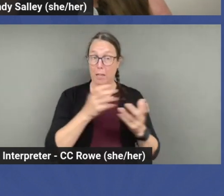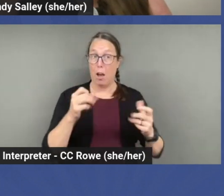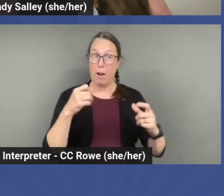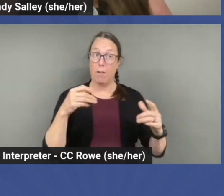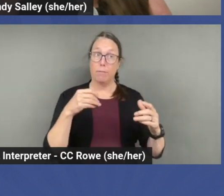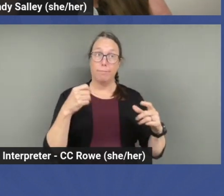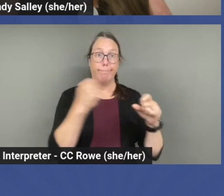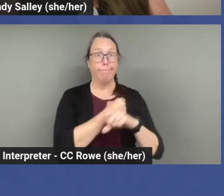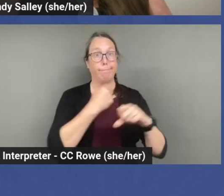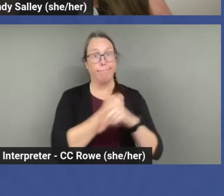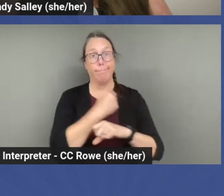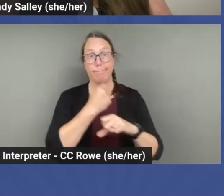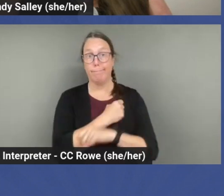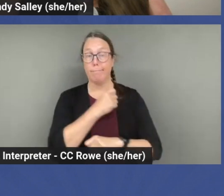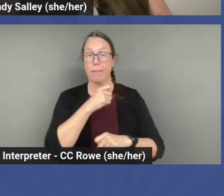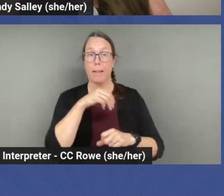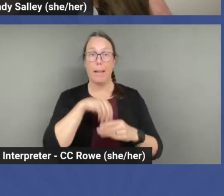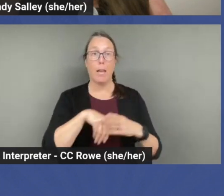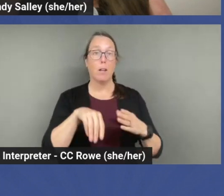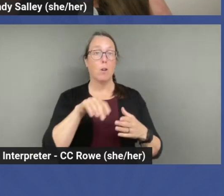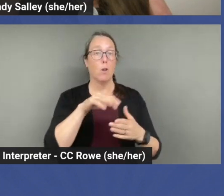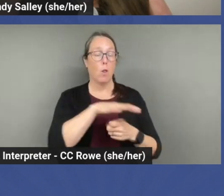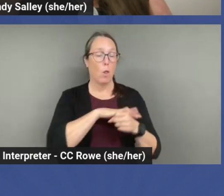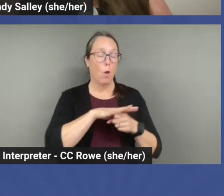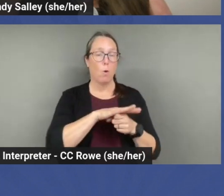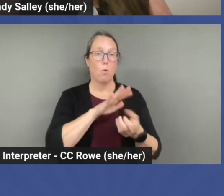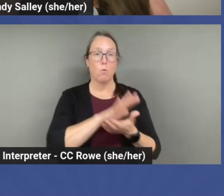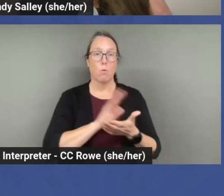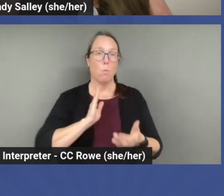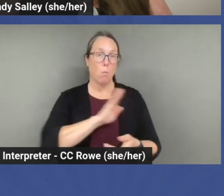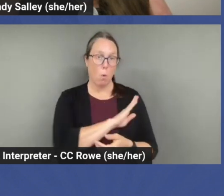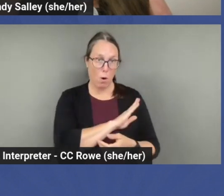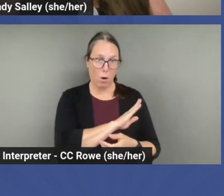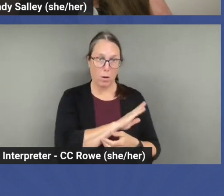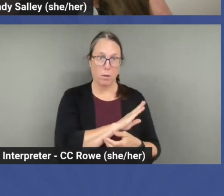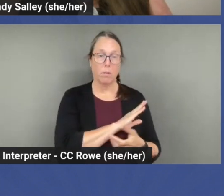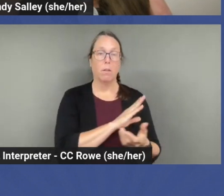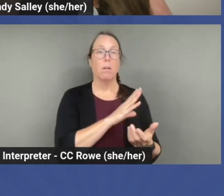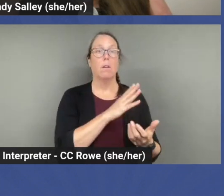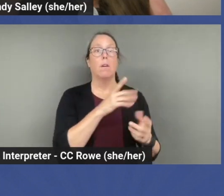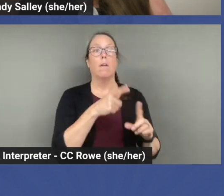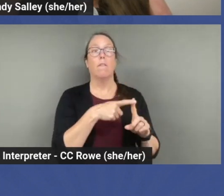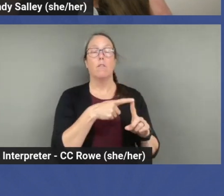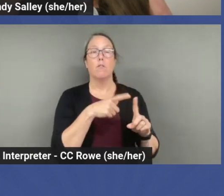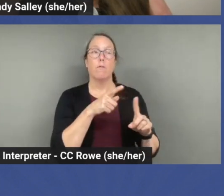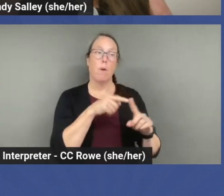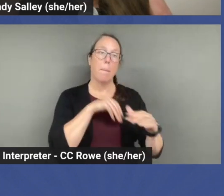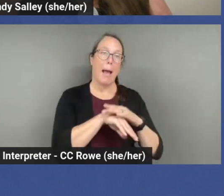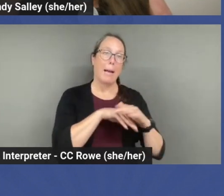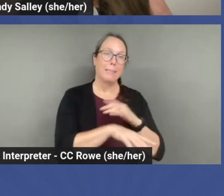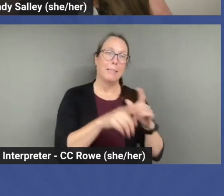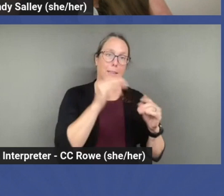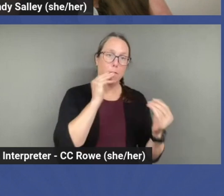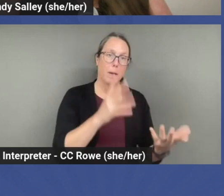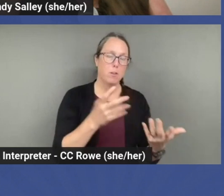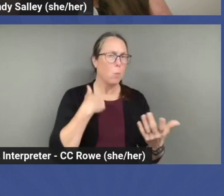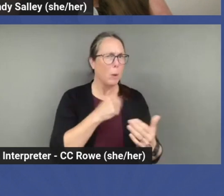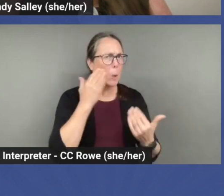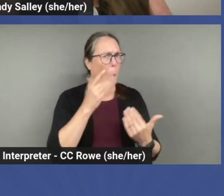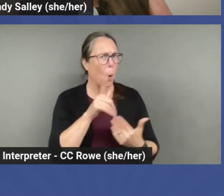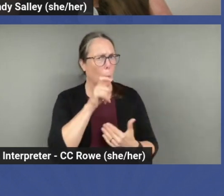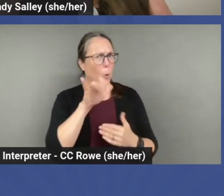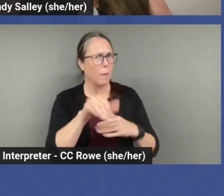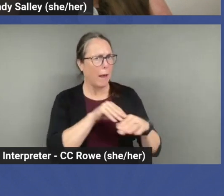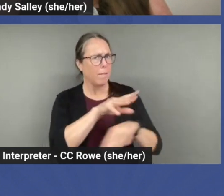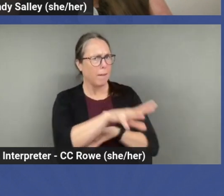ban access to information, and we all know who that disproportionately affects. It's Black and brown folks, it's LGBTQ plus